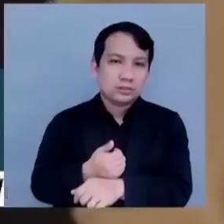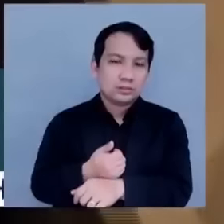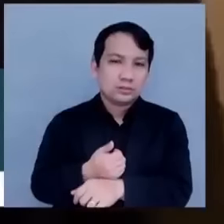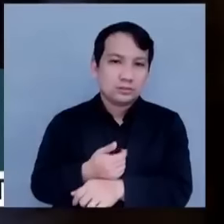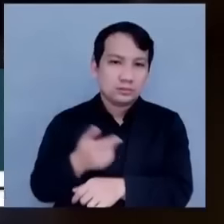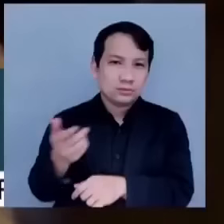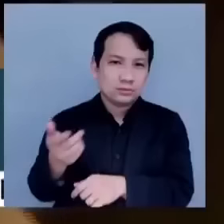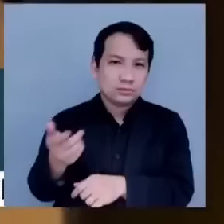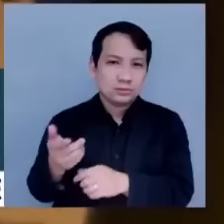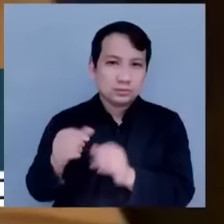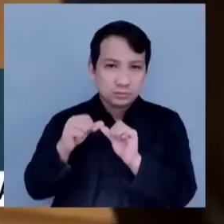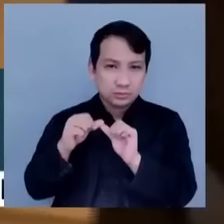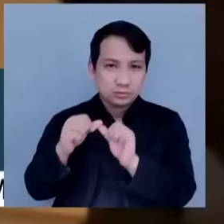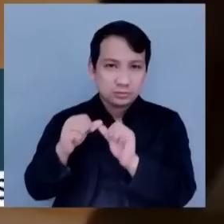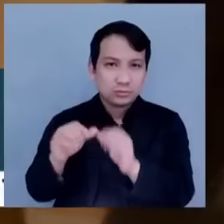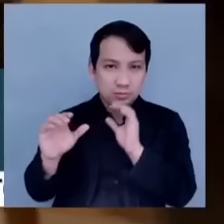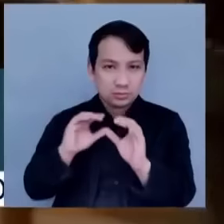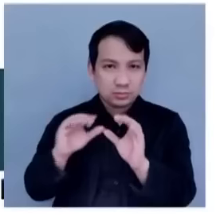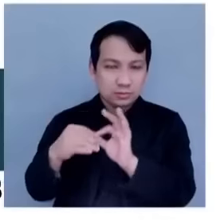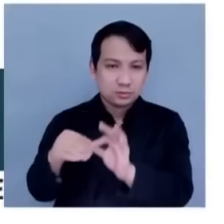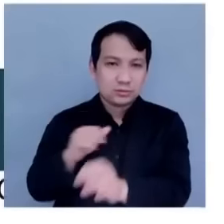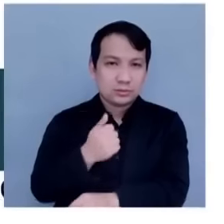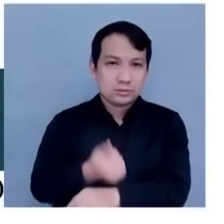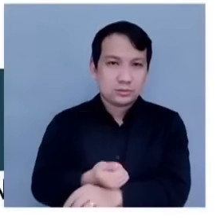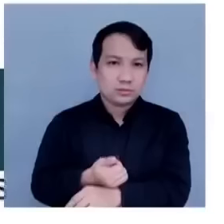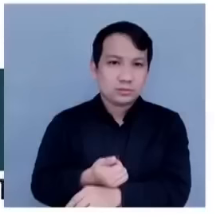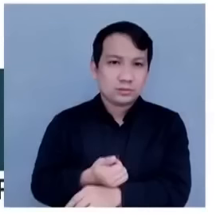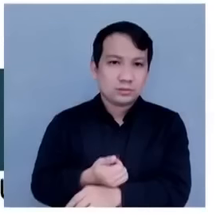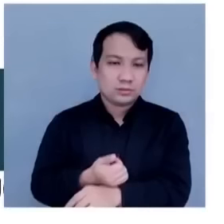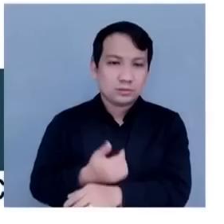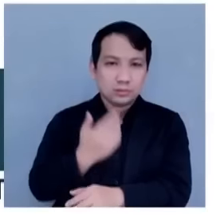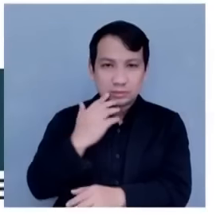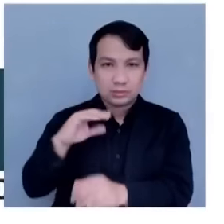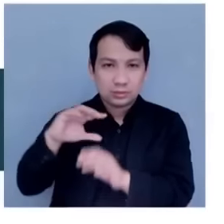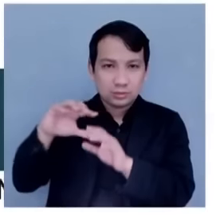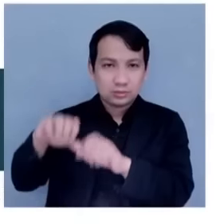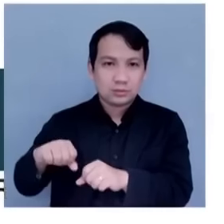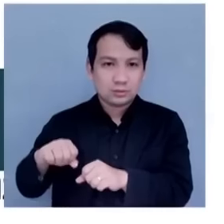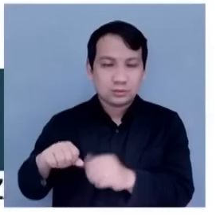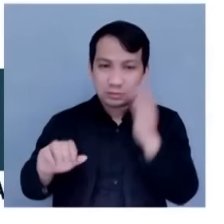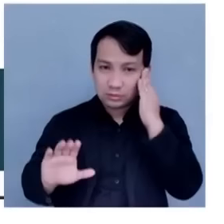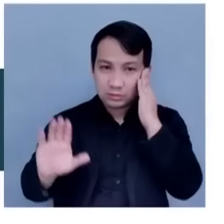constant communication with authorities prior to the arrest? Yeah. So they knew, right